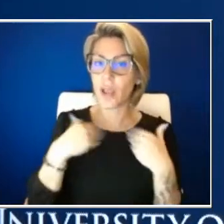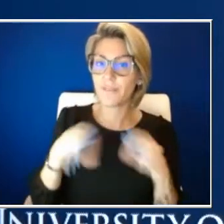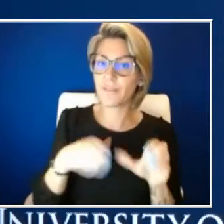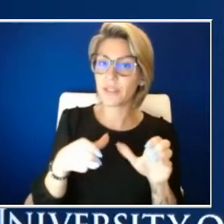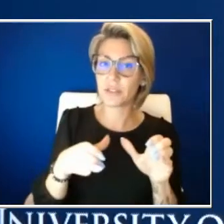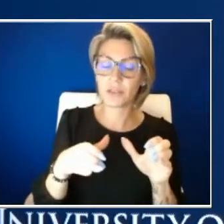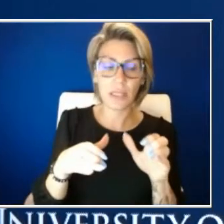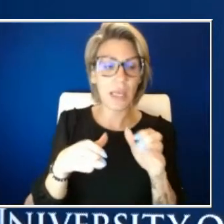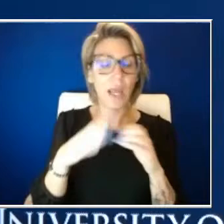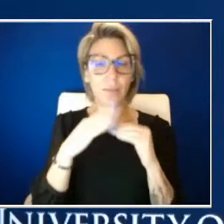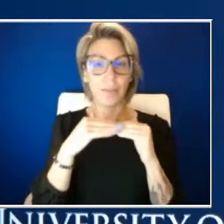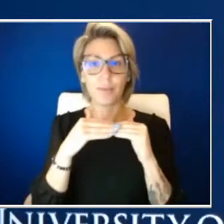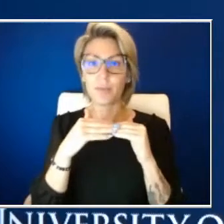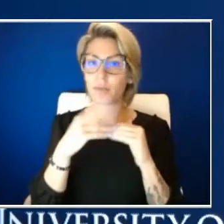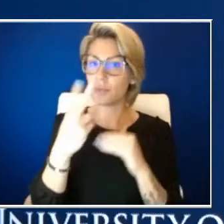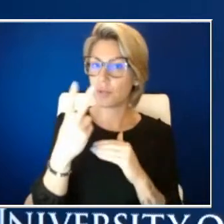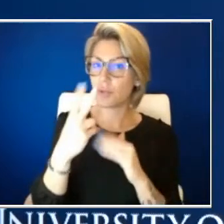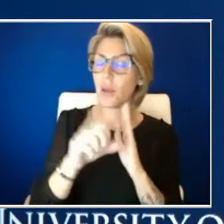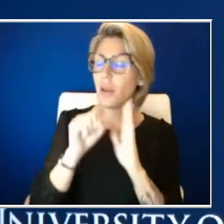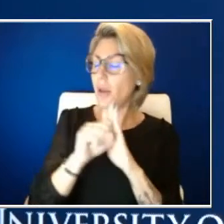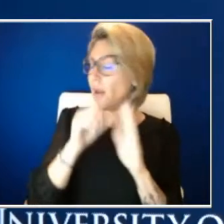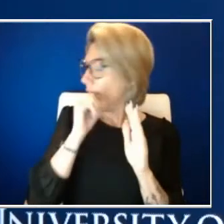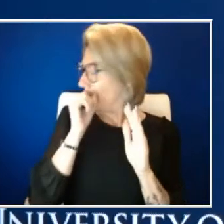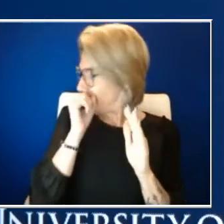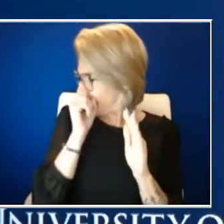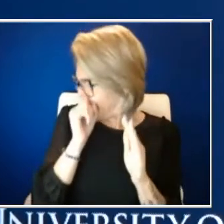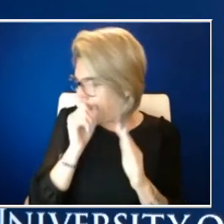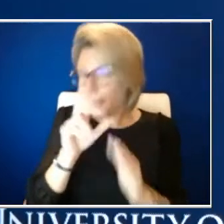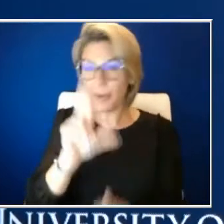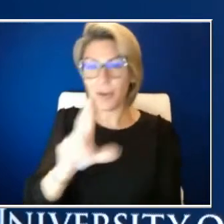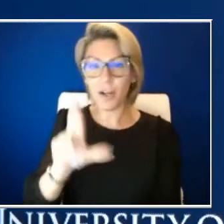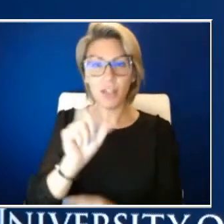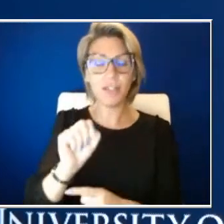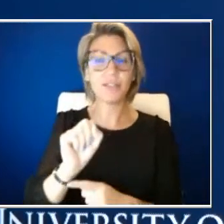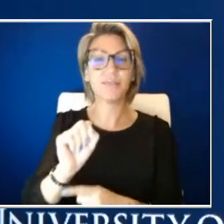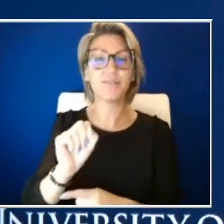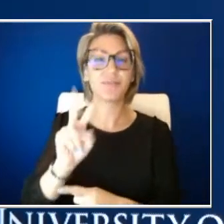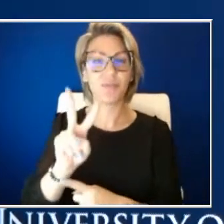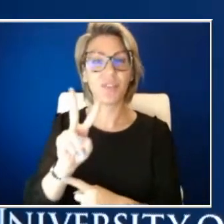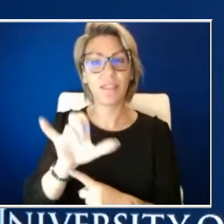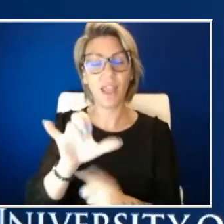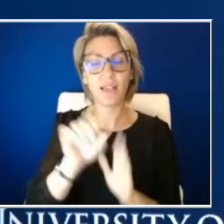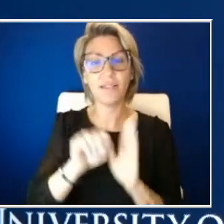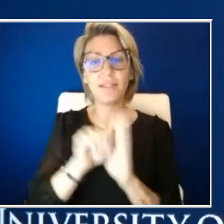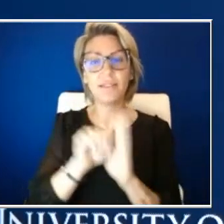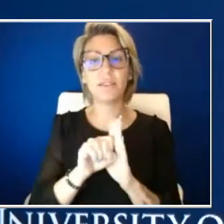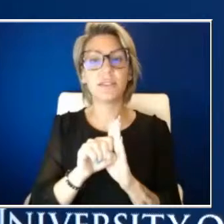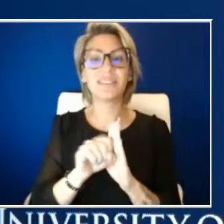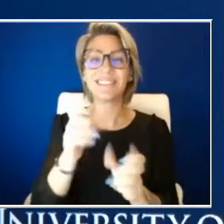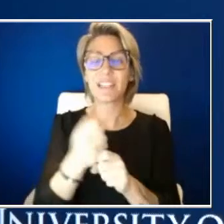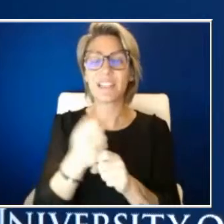seasons of RSV season. Right now, the recommendation is just to receive 1 dose. Now, as we